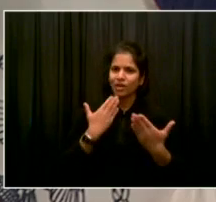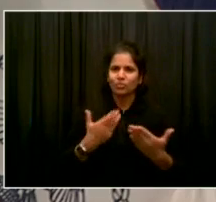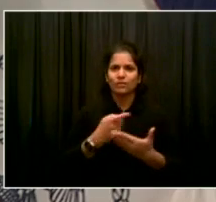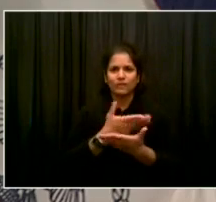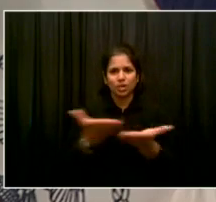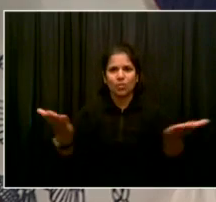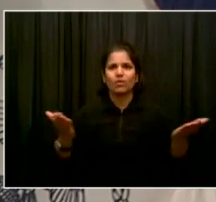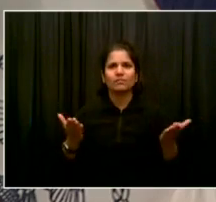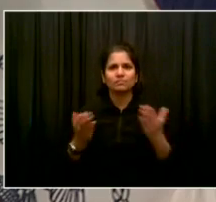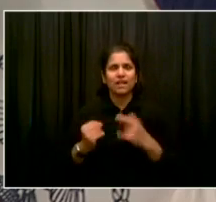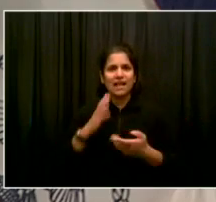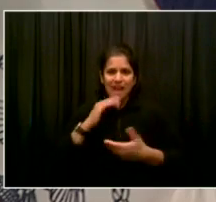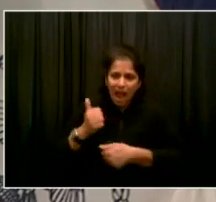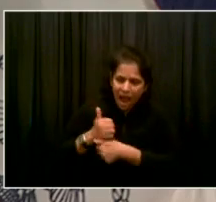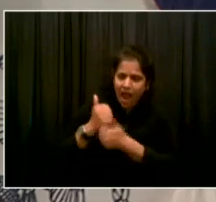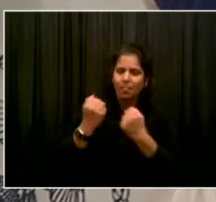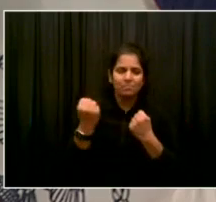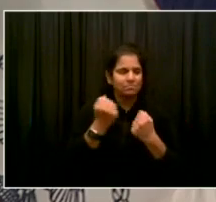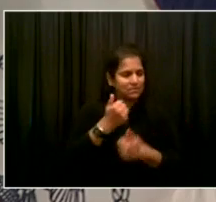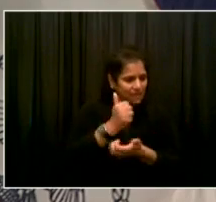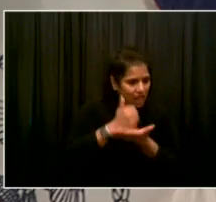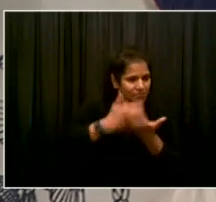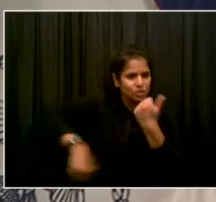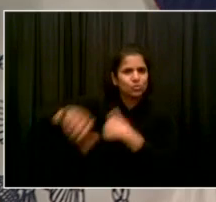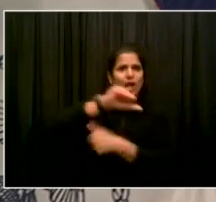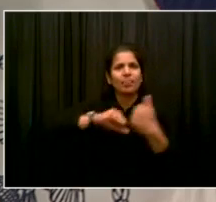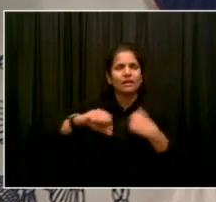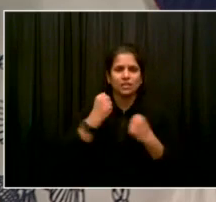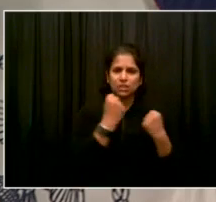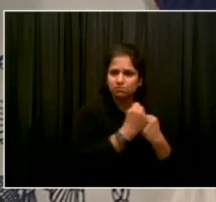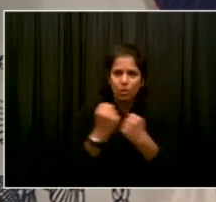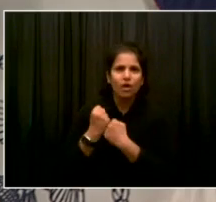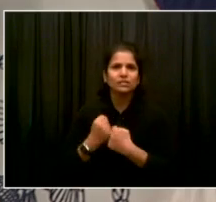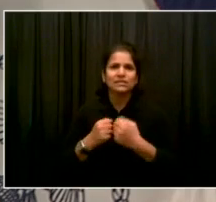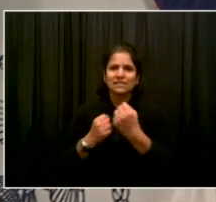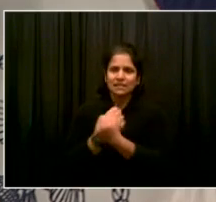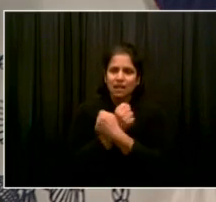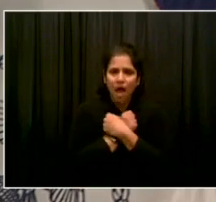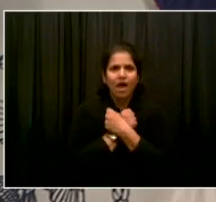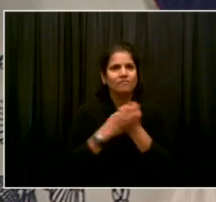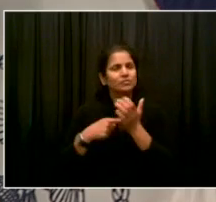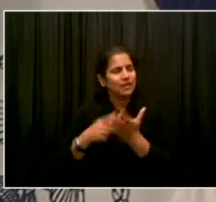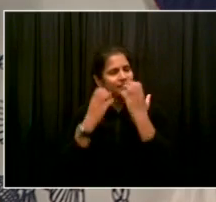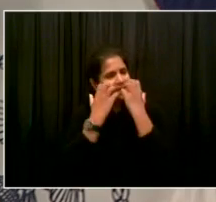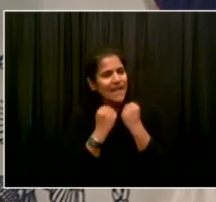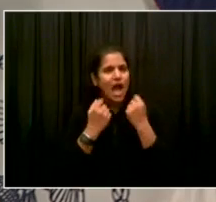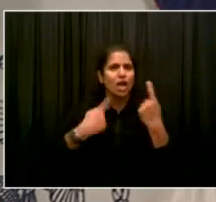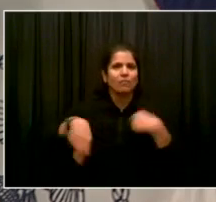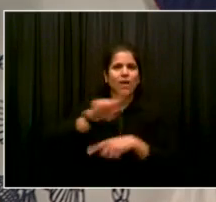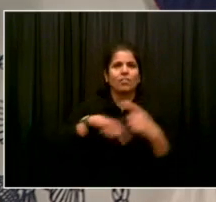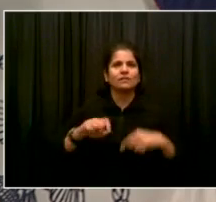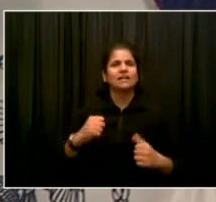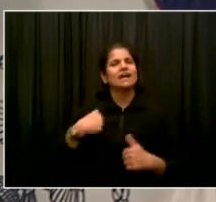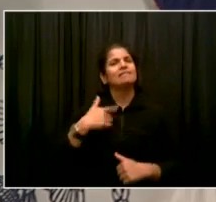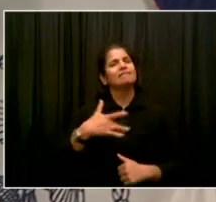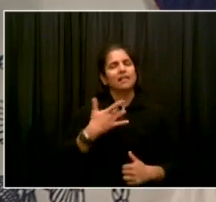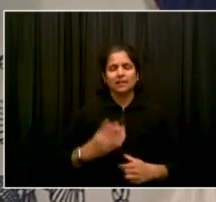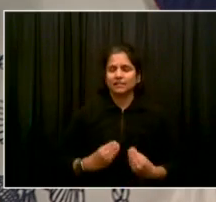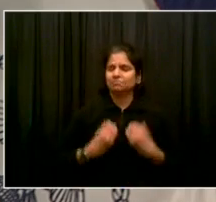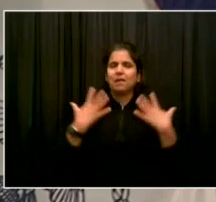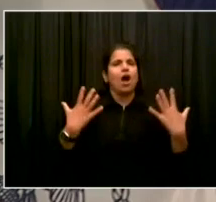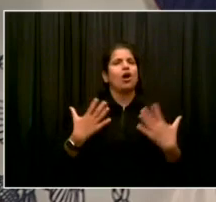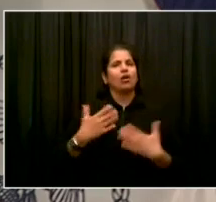for their fellow New Yorkers, and I think that's something we should be inspired by. I think even as we wish we had a